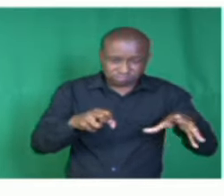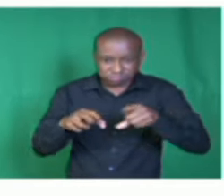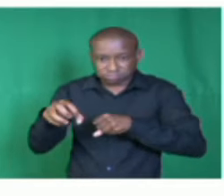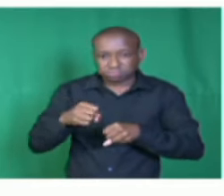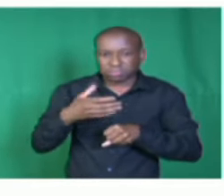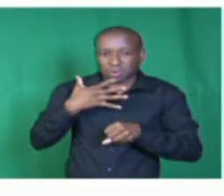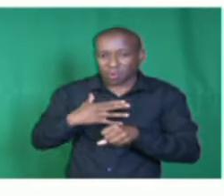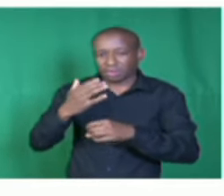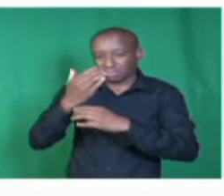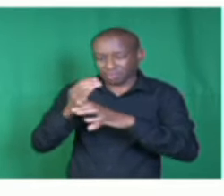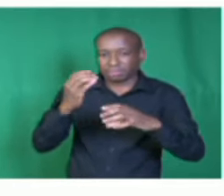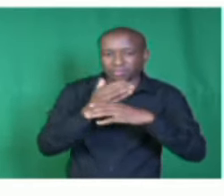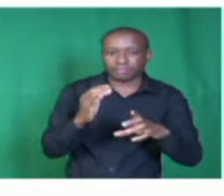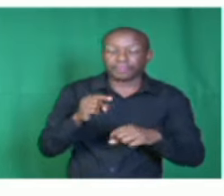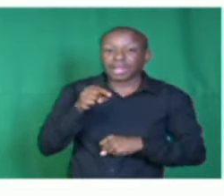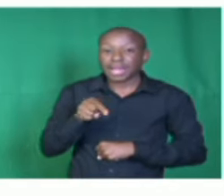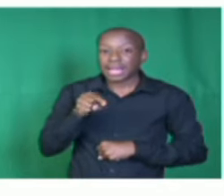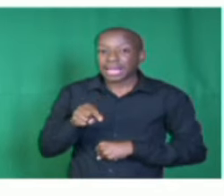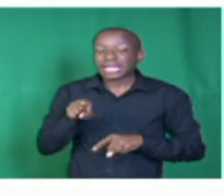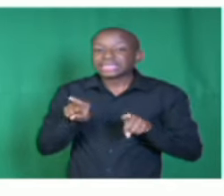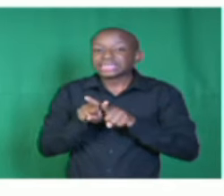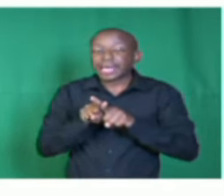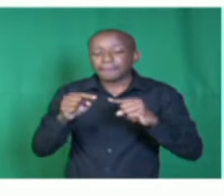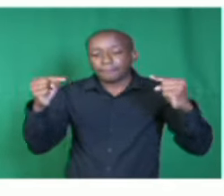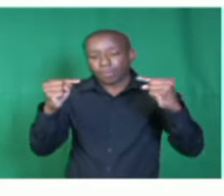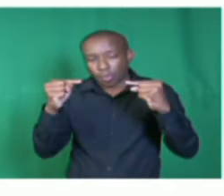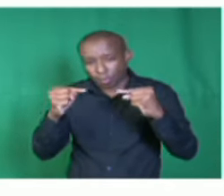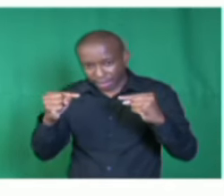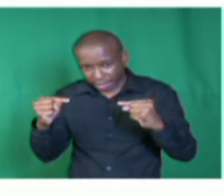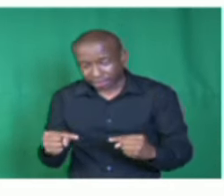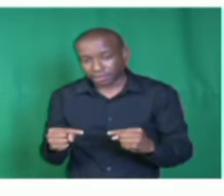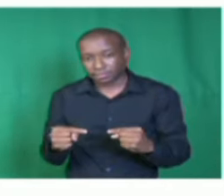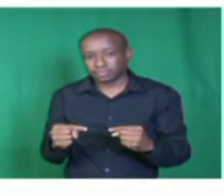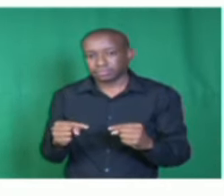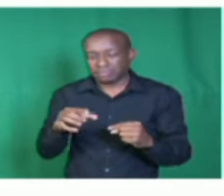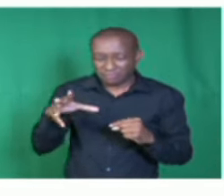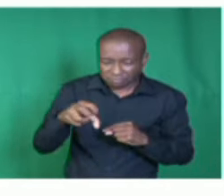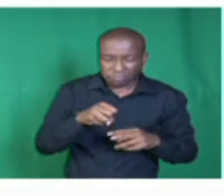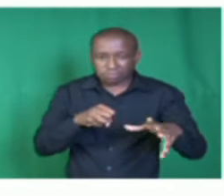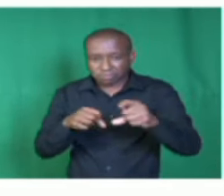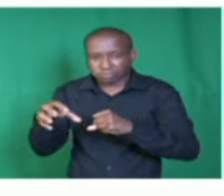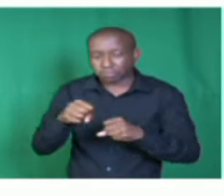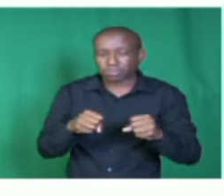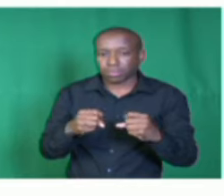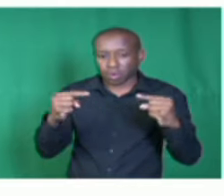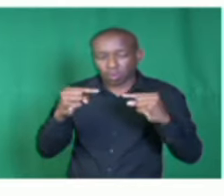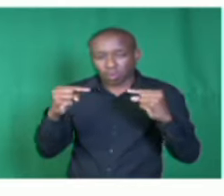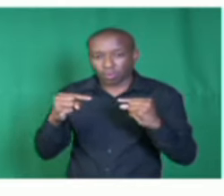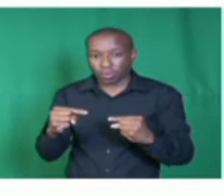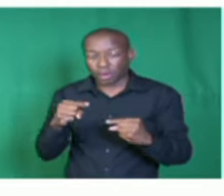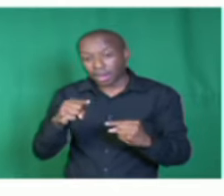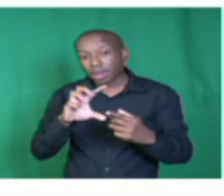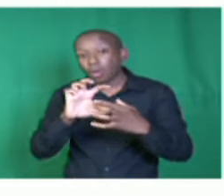the scramble for Africa was a competition. It was a competition. I'd like us, you guys at